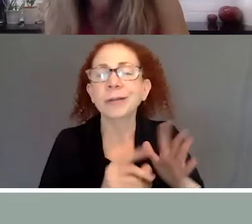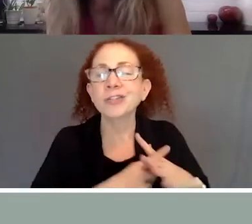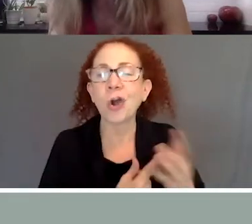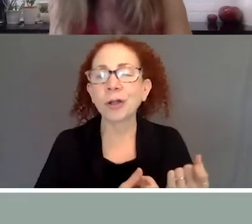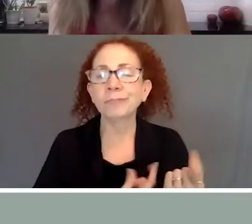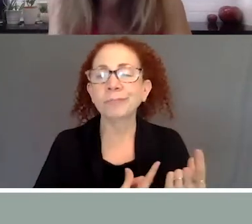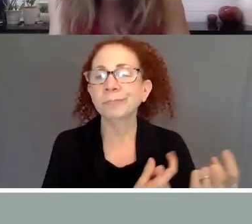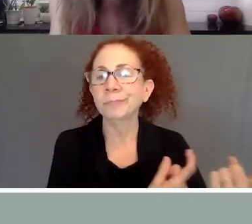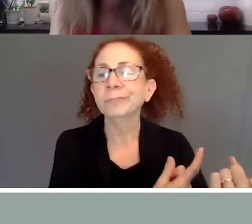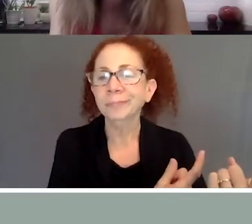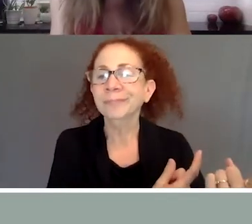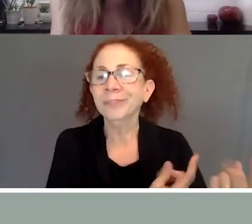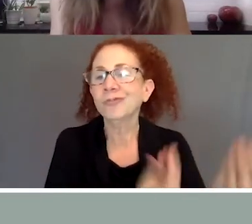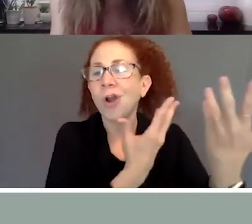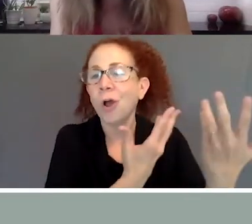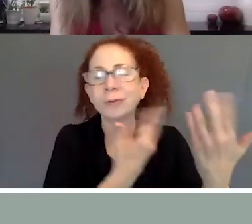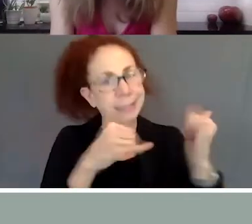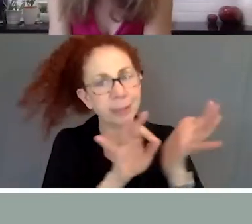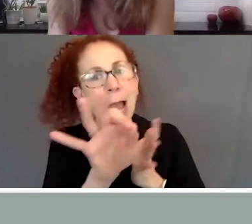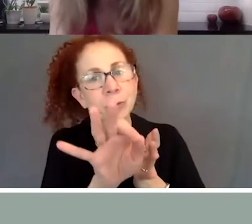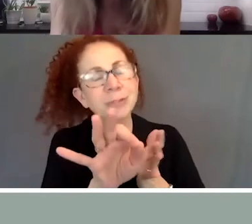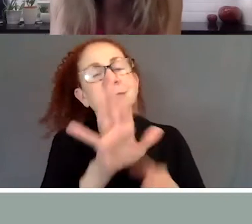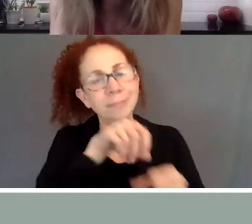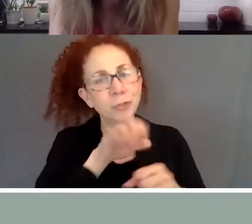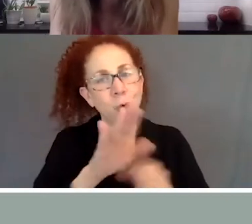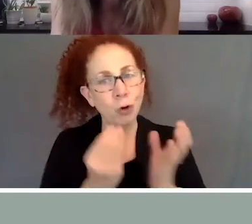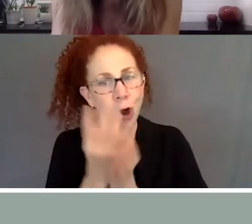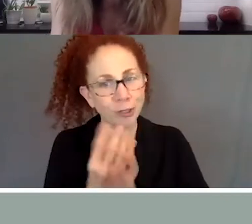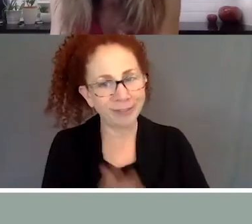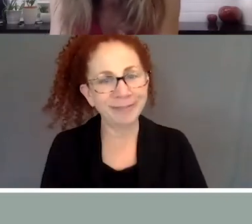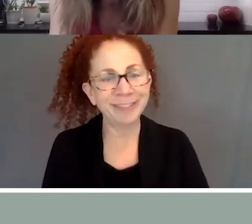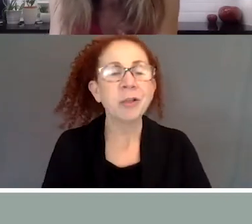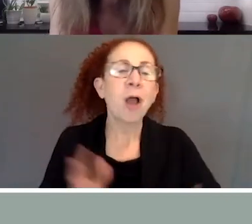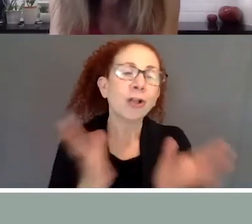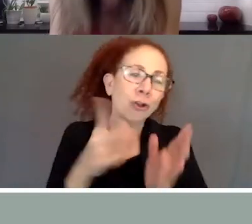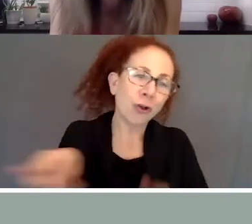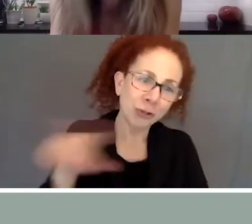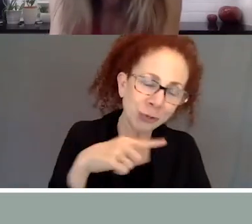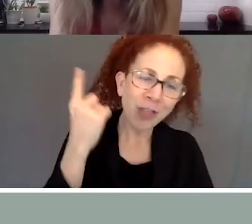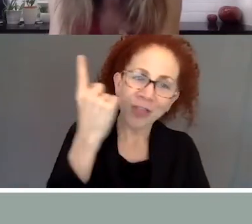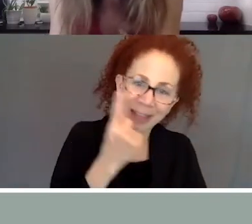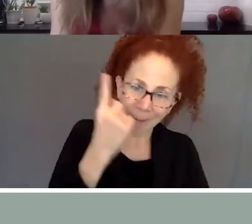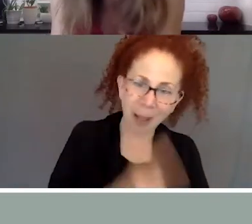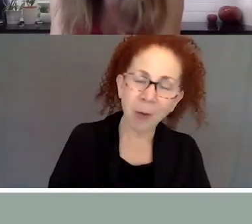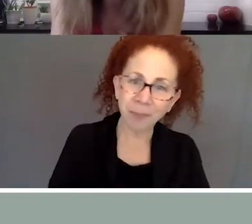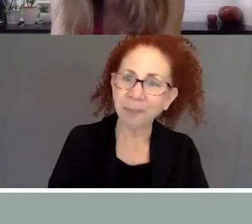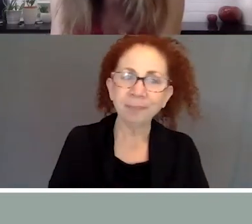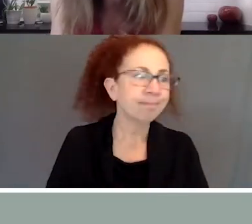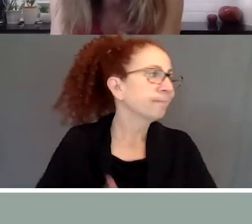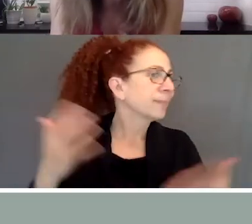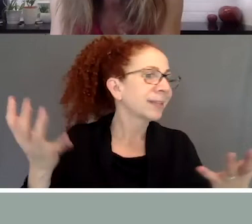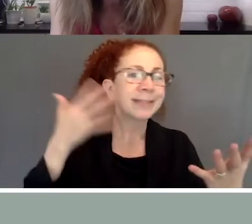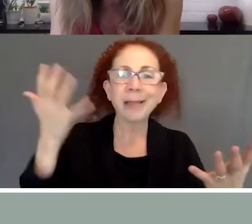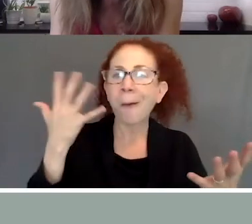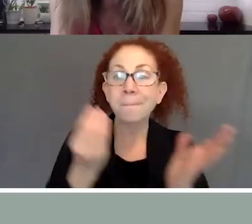from seed for it to count as being part of your garden. So I would encourage you to think about some kind